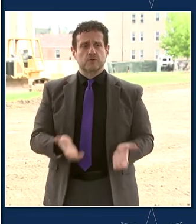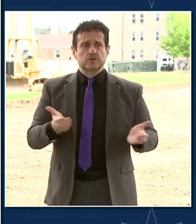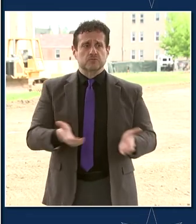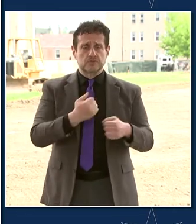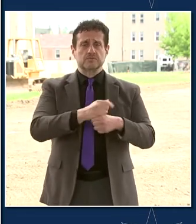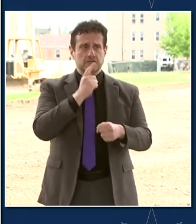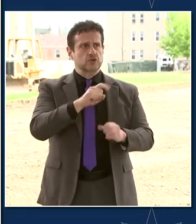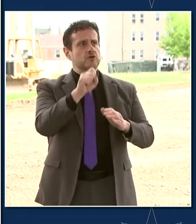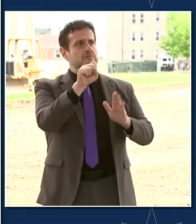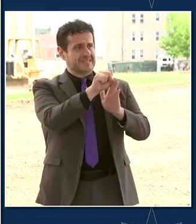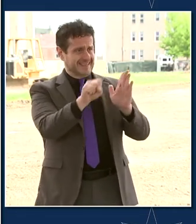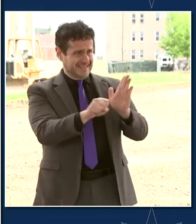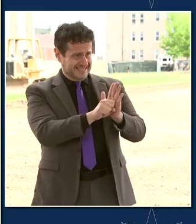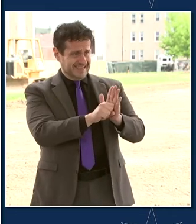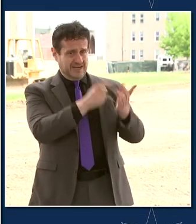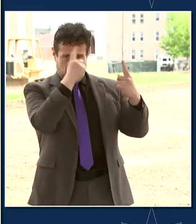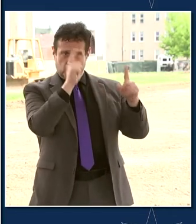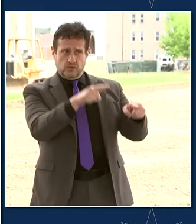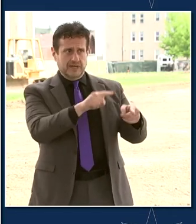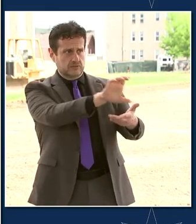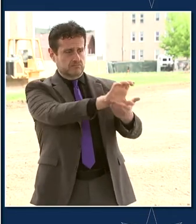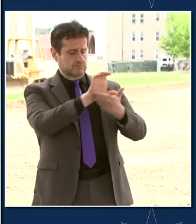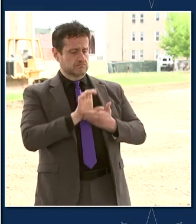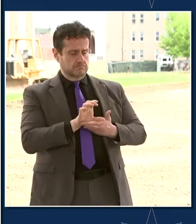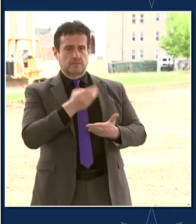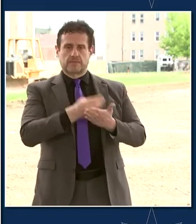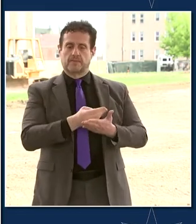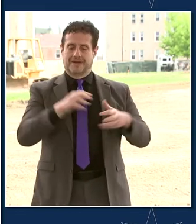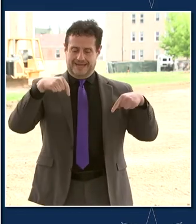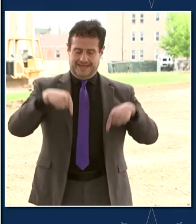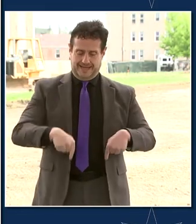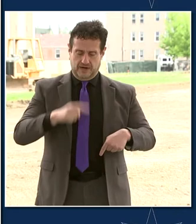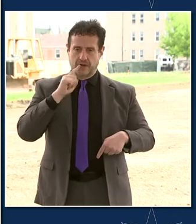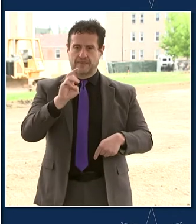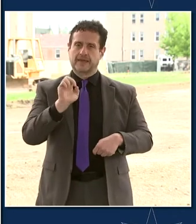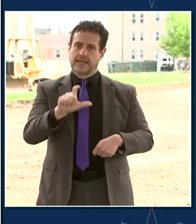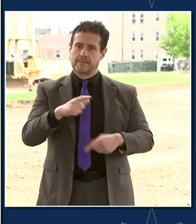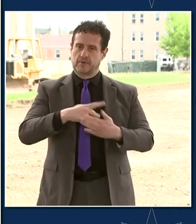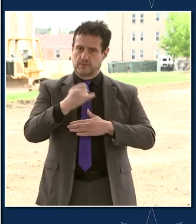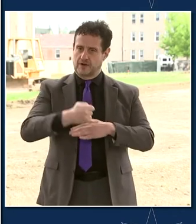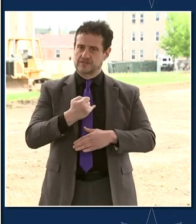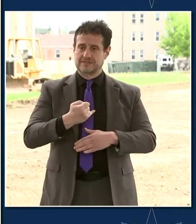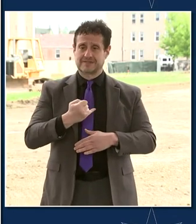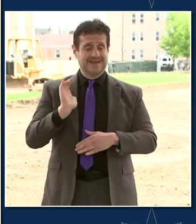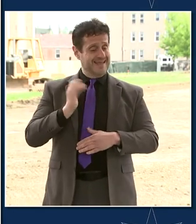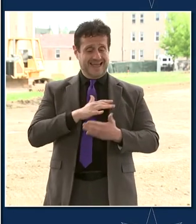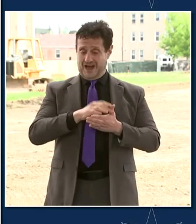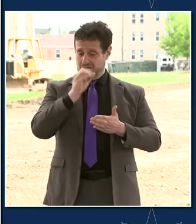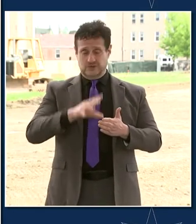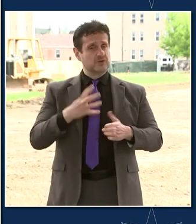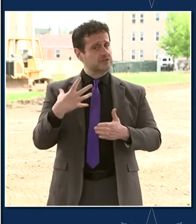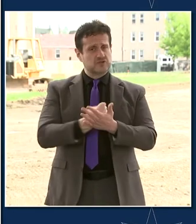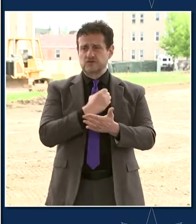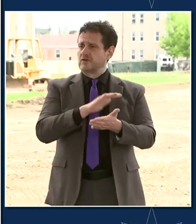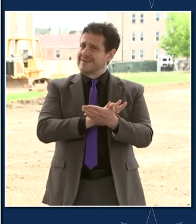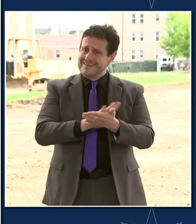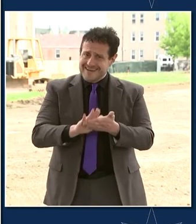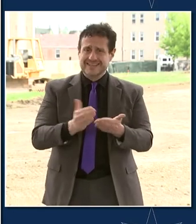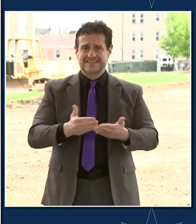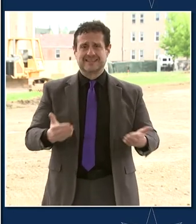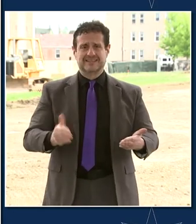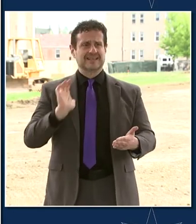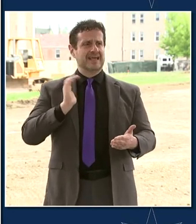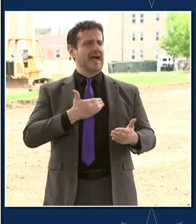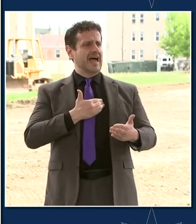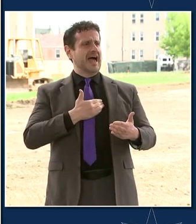the state level in the Capital Project. Because our students deserve nice things. Our communities deserve